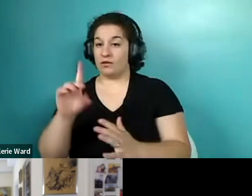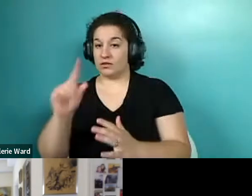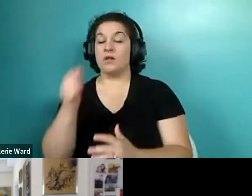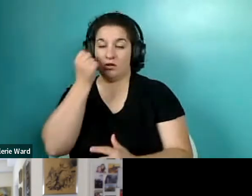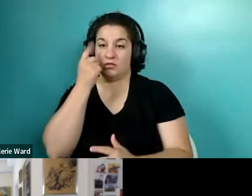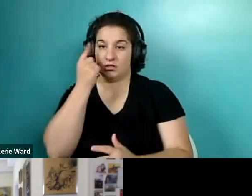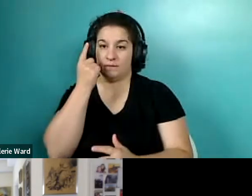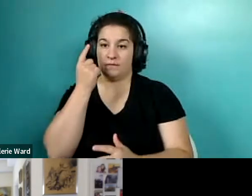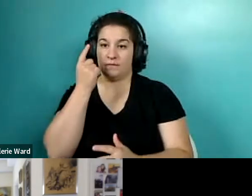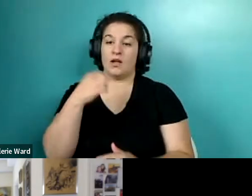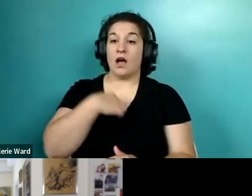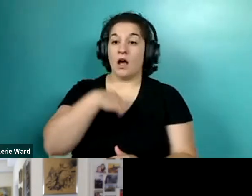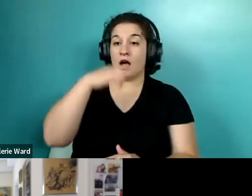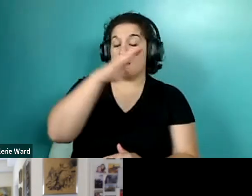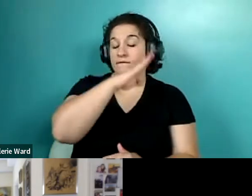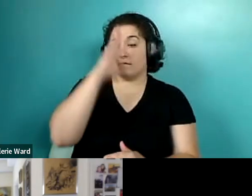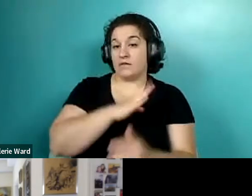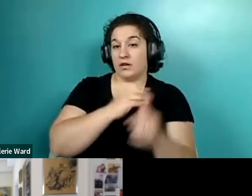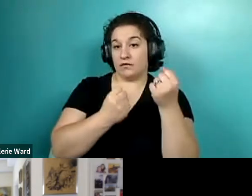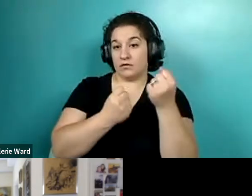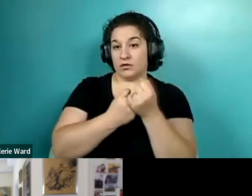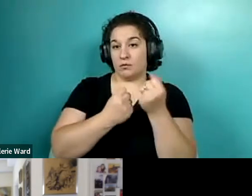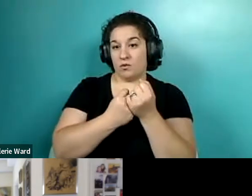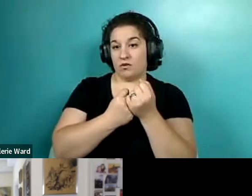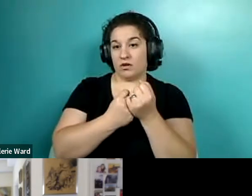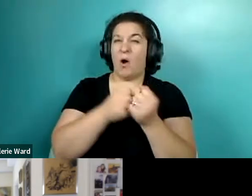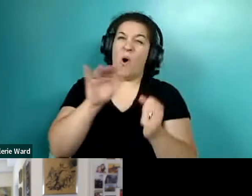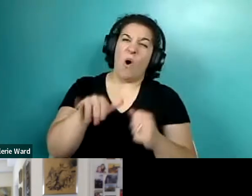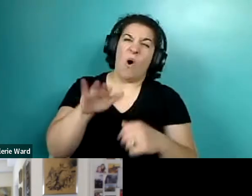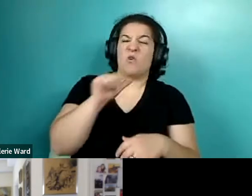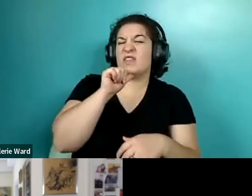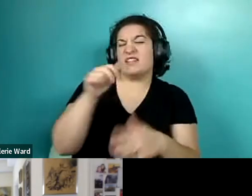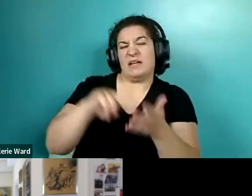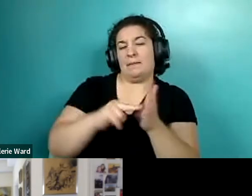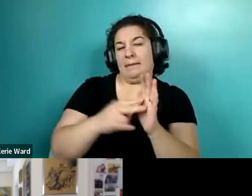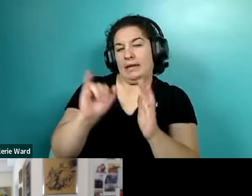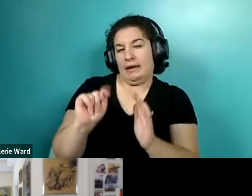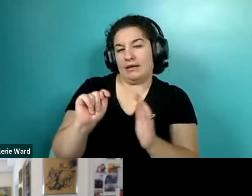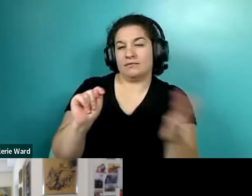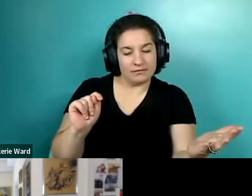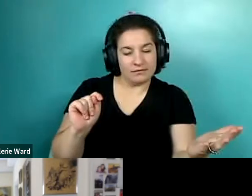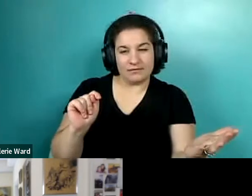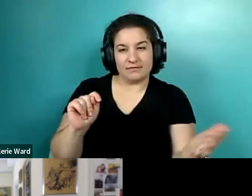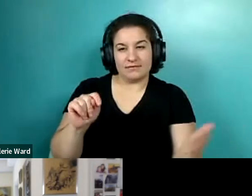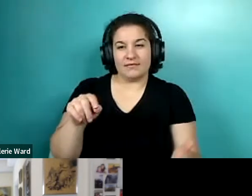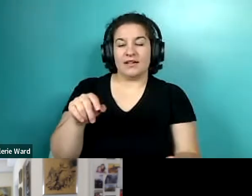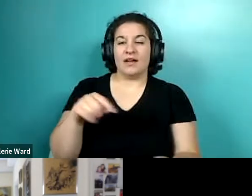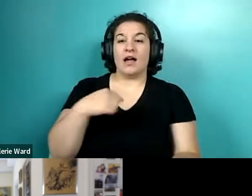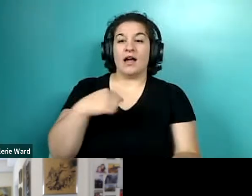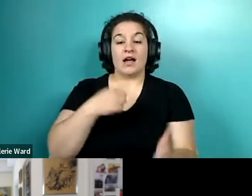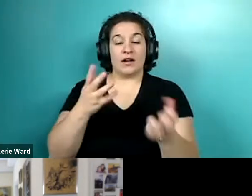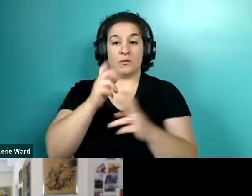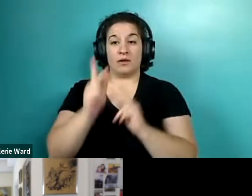supported they didn't mean it. Doesn't mean that they did mean it. But what I want people to know